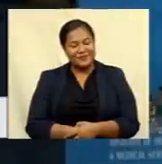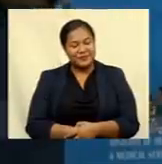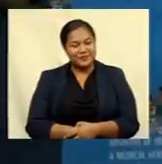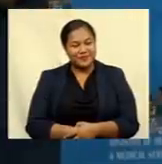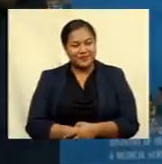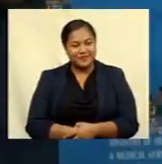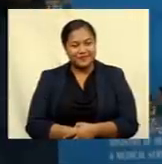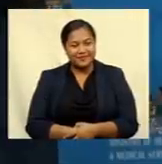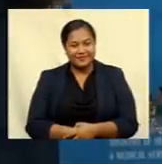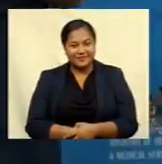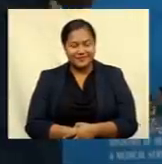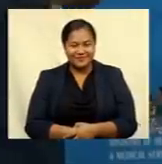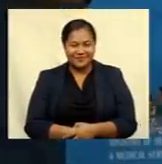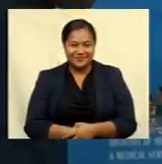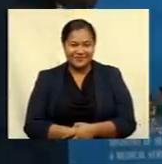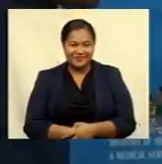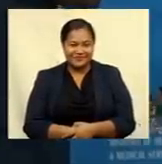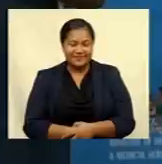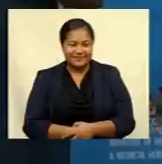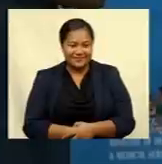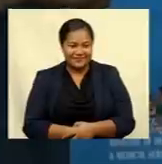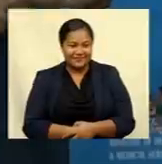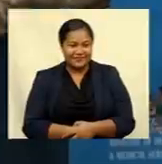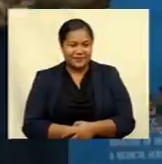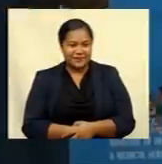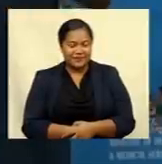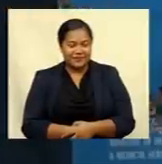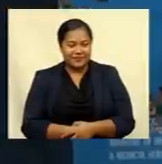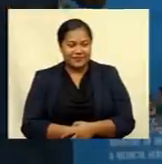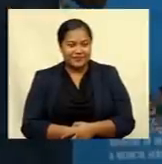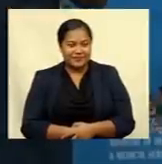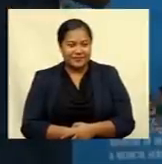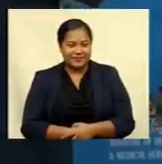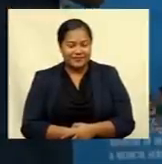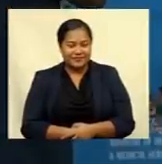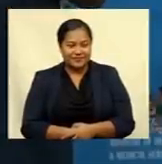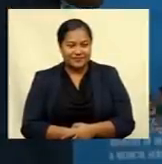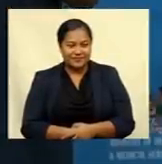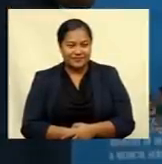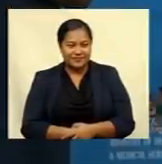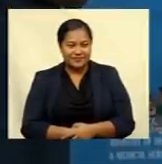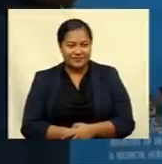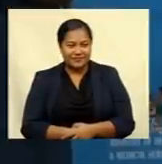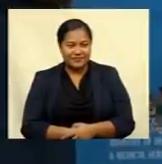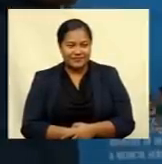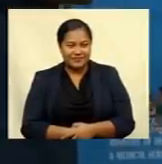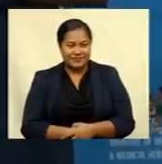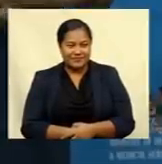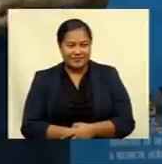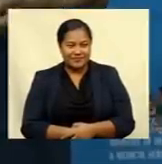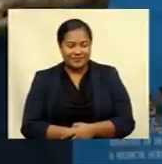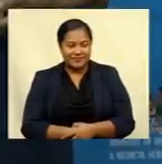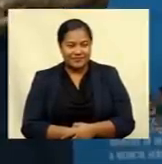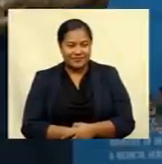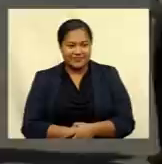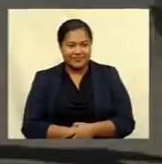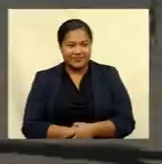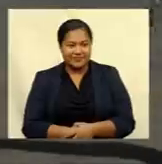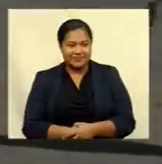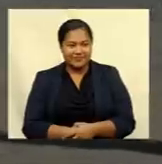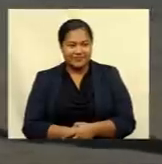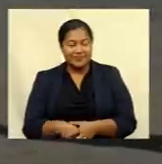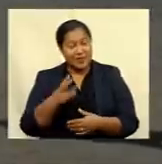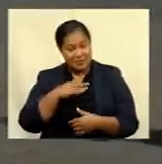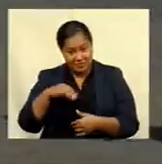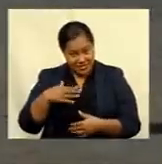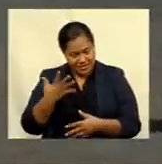containment phase to our current mitigation phase strategy of escalating the infection prevention and control measures. The